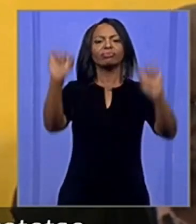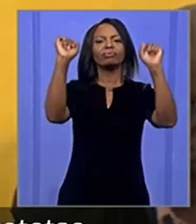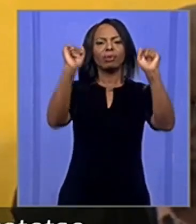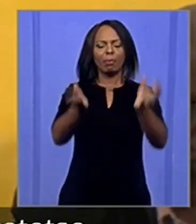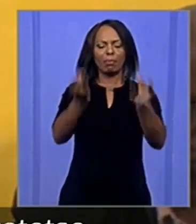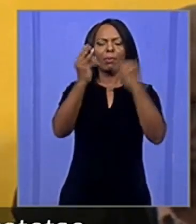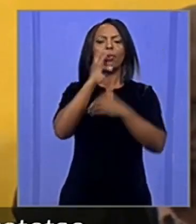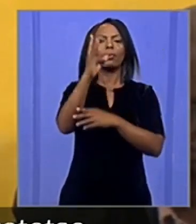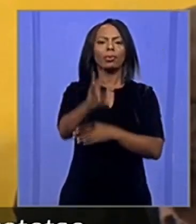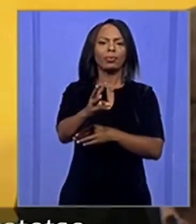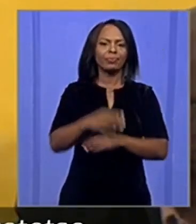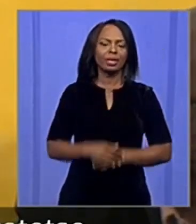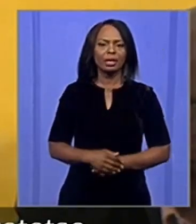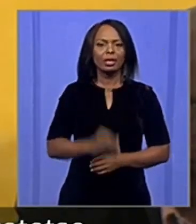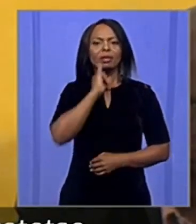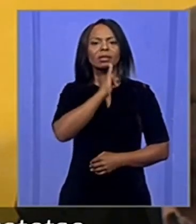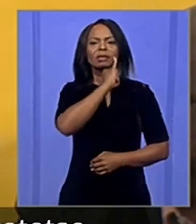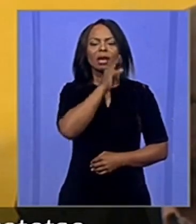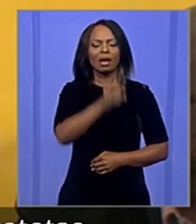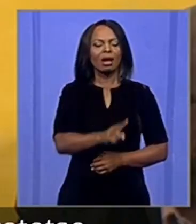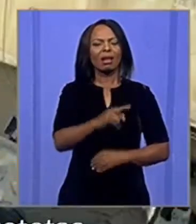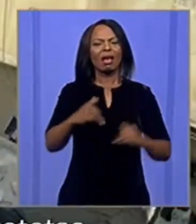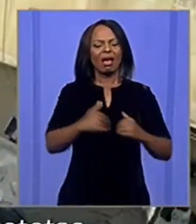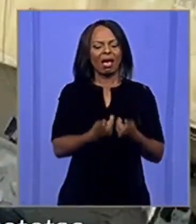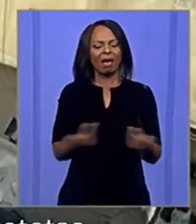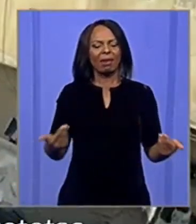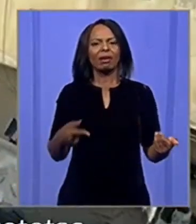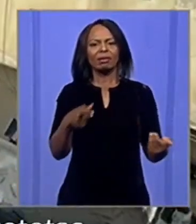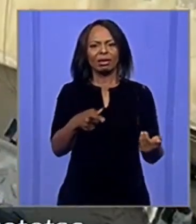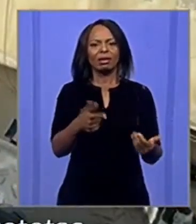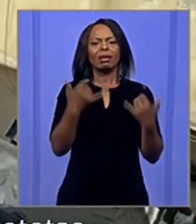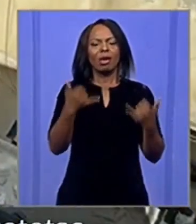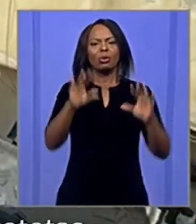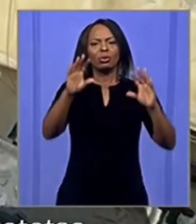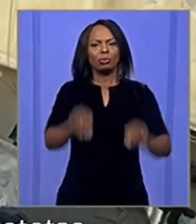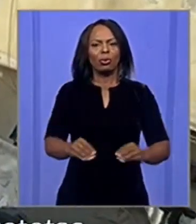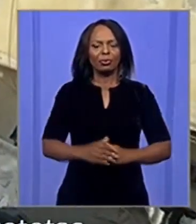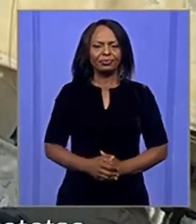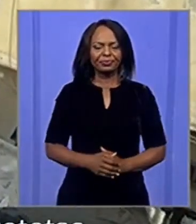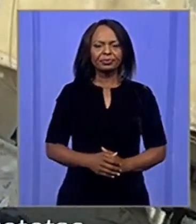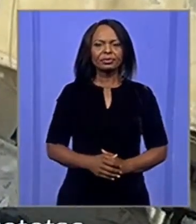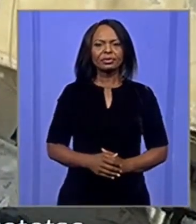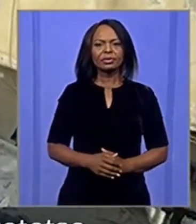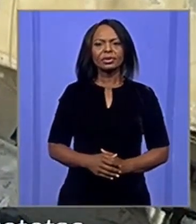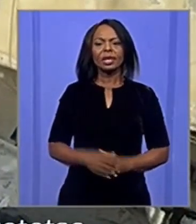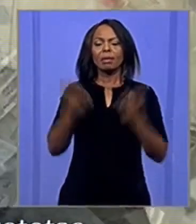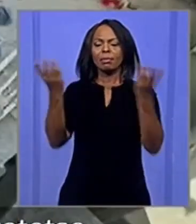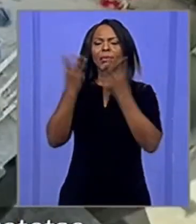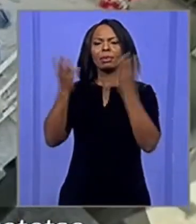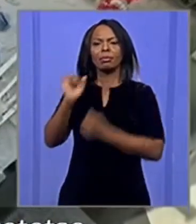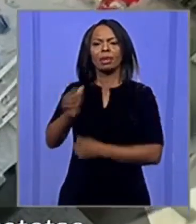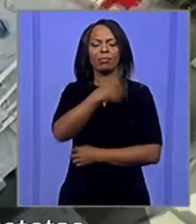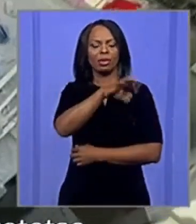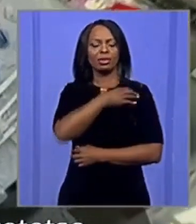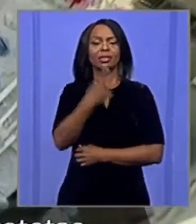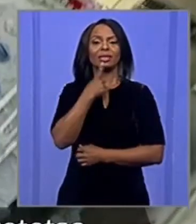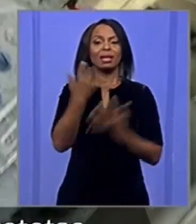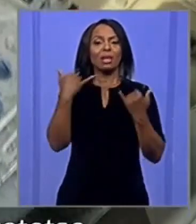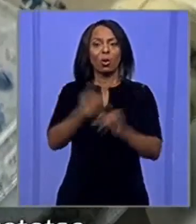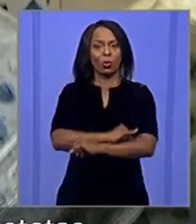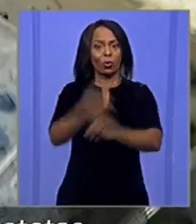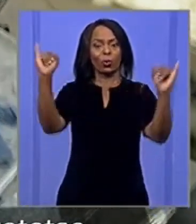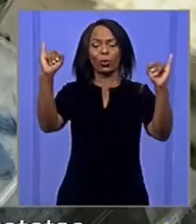the Israeli apartheid will stop. Baagi ba Palestina ba re maemo a tswile taolong ga jaana. We hoped